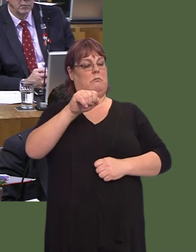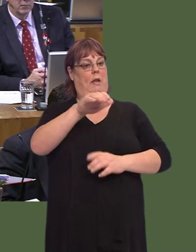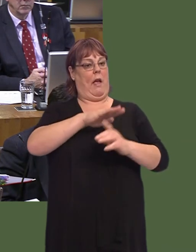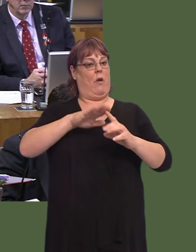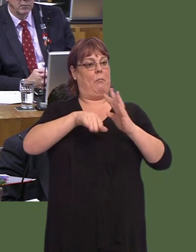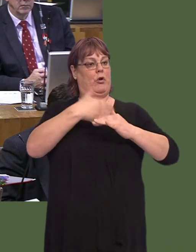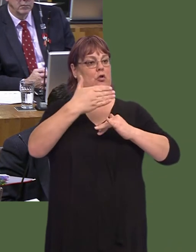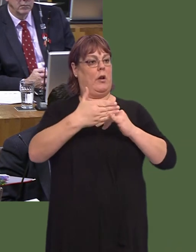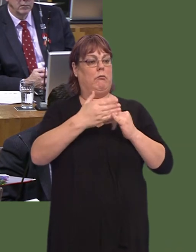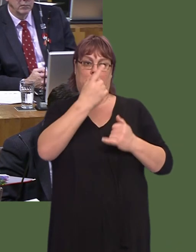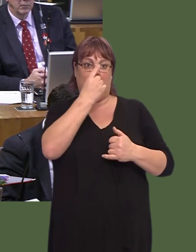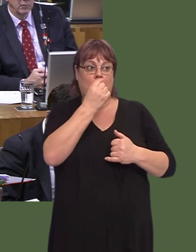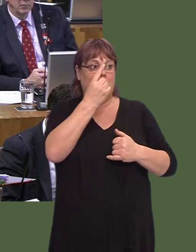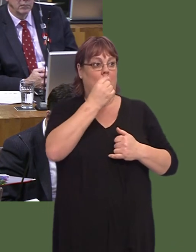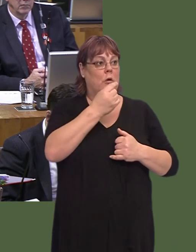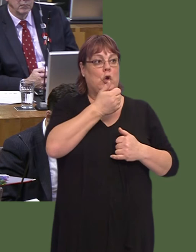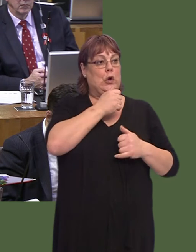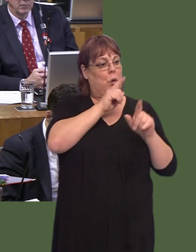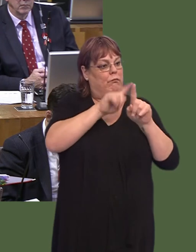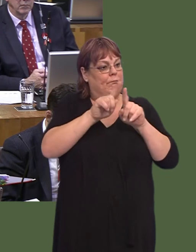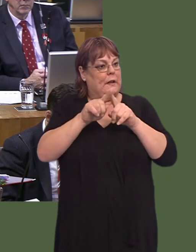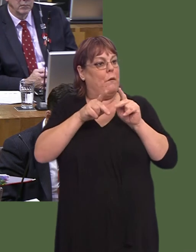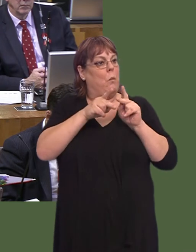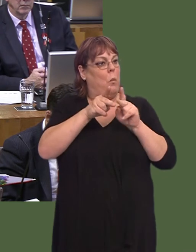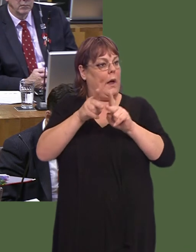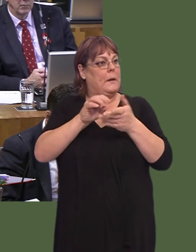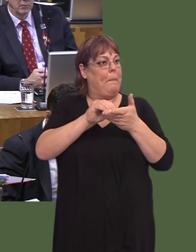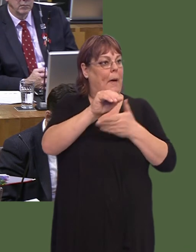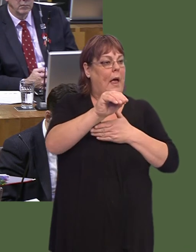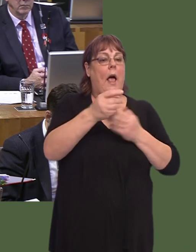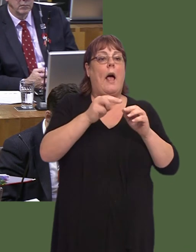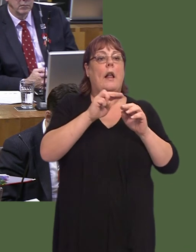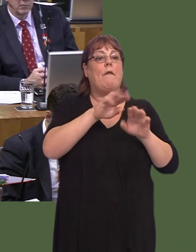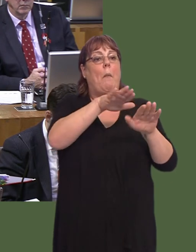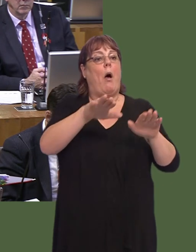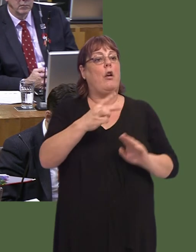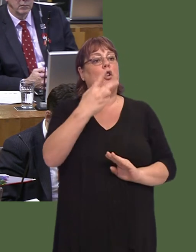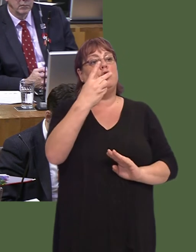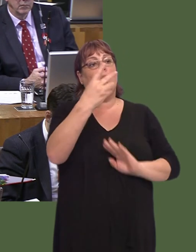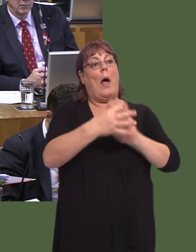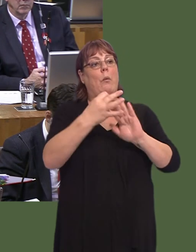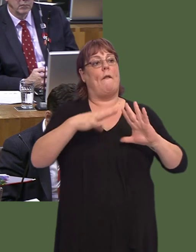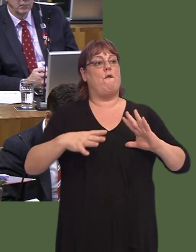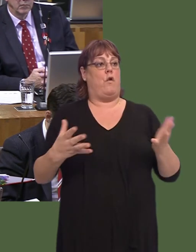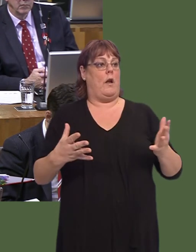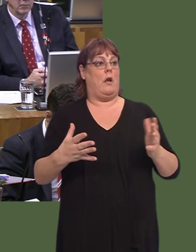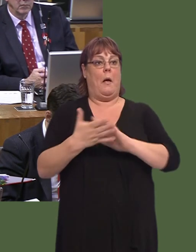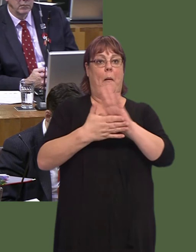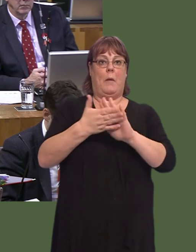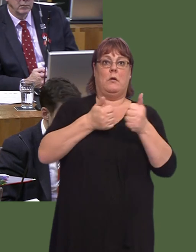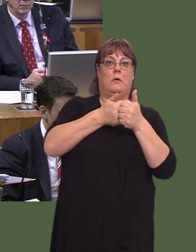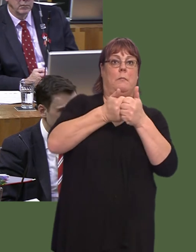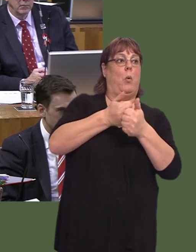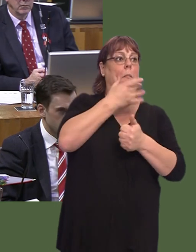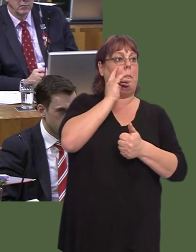where that is possible in the car parks. And indeed, they have a policy where parking is free in the multi-storey for the first 2 hours, showing that they deliver for